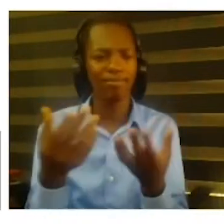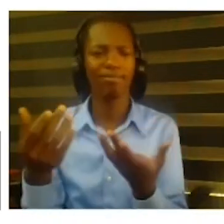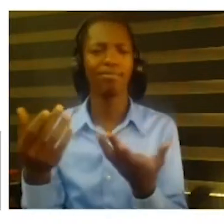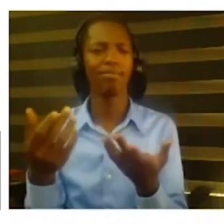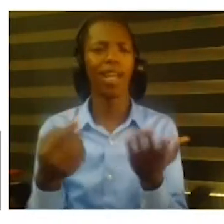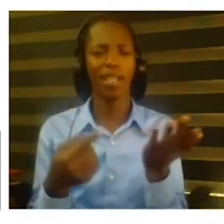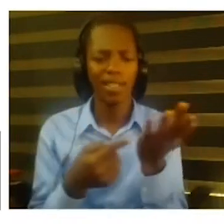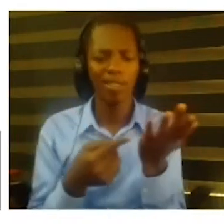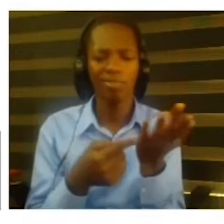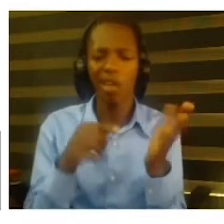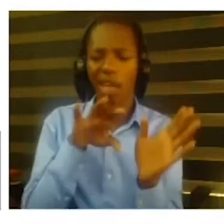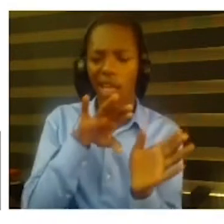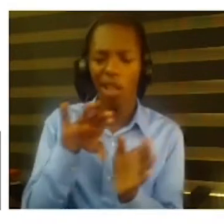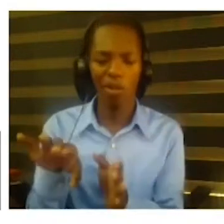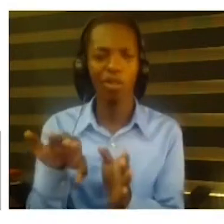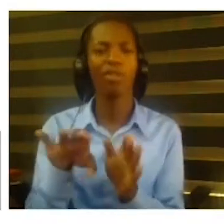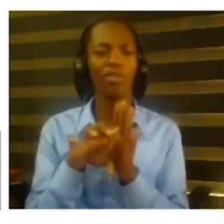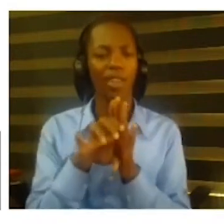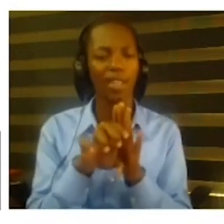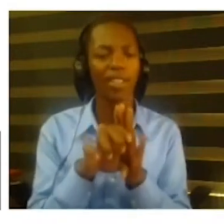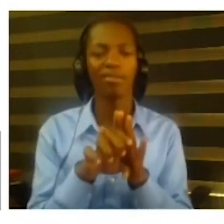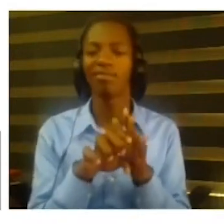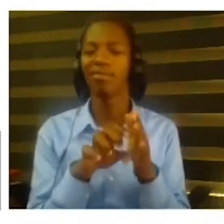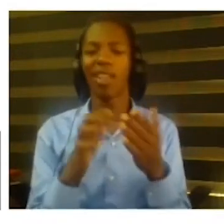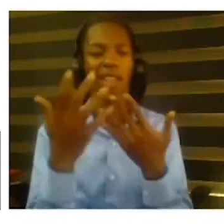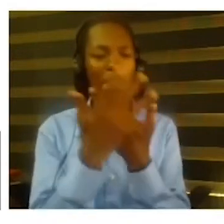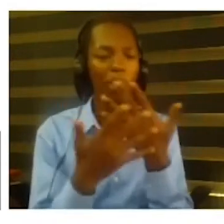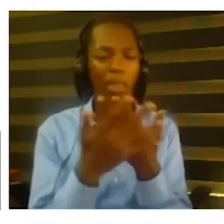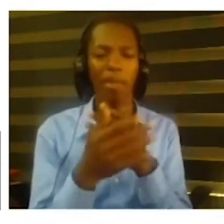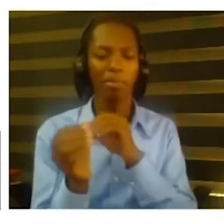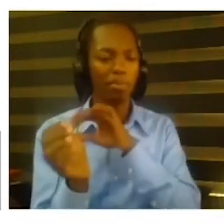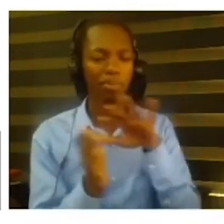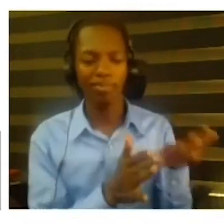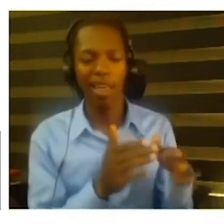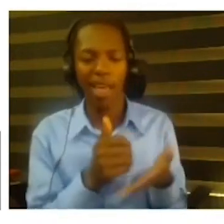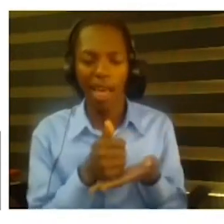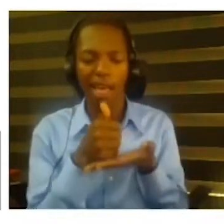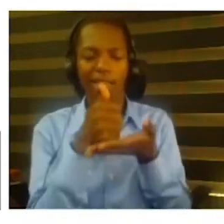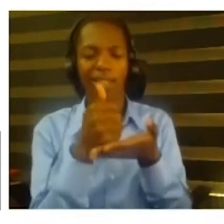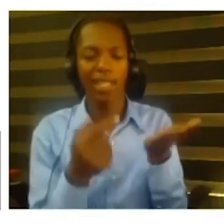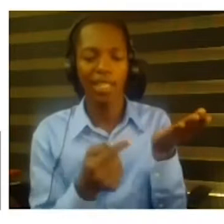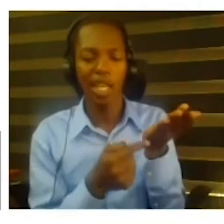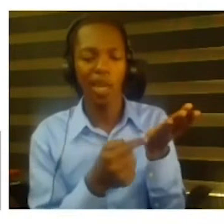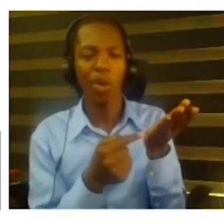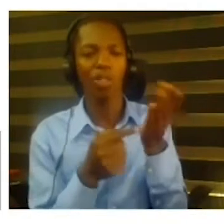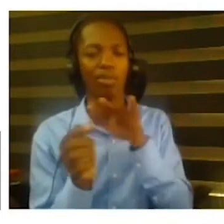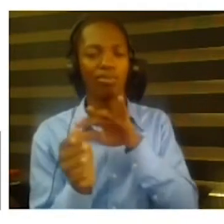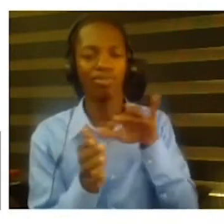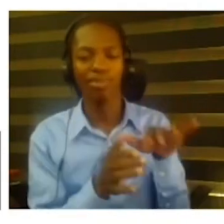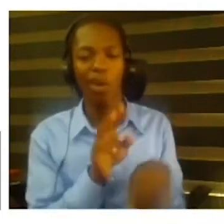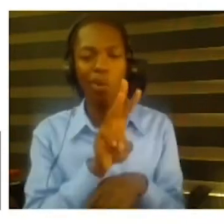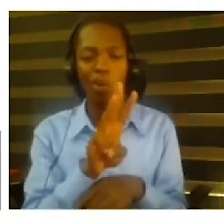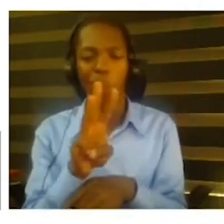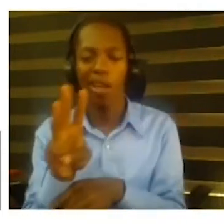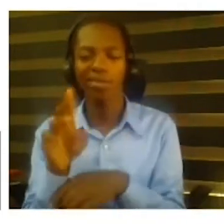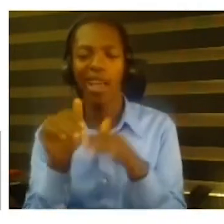digital exclusion, such as lack of computer-assistive technology, inaccessible websites,